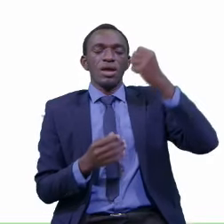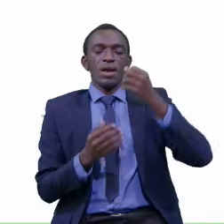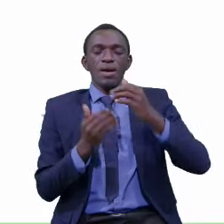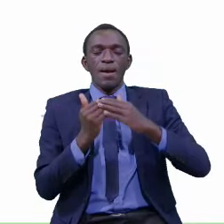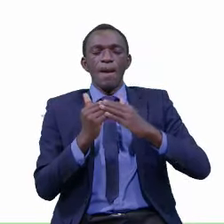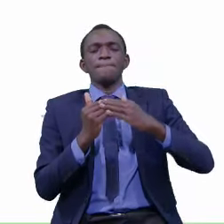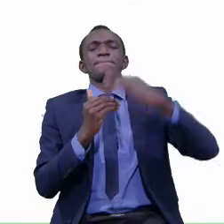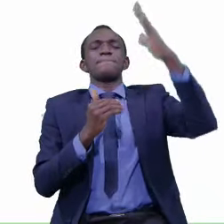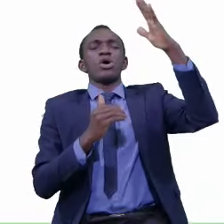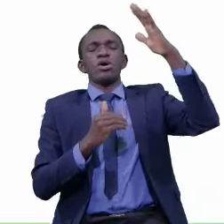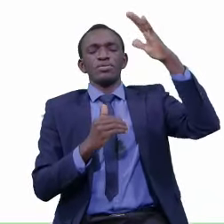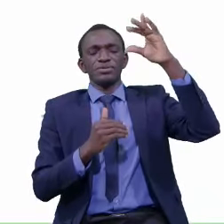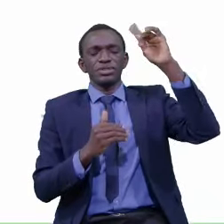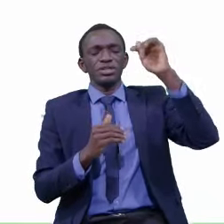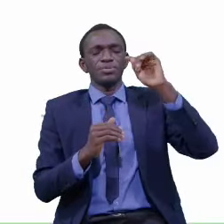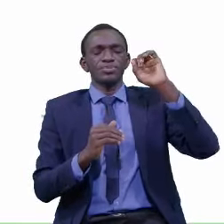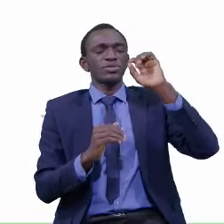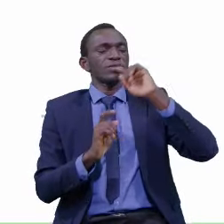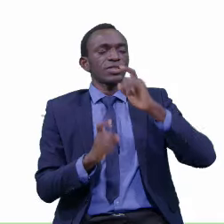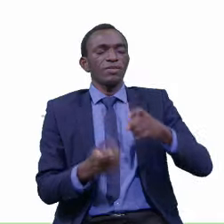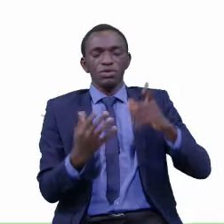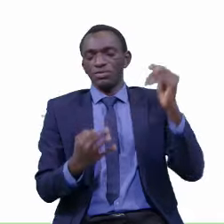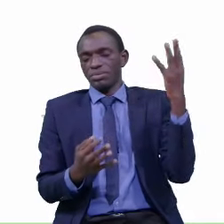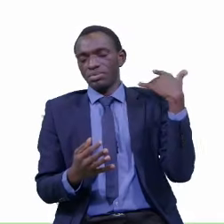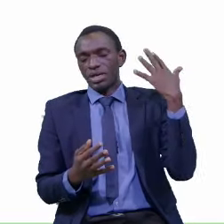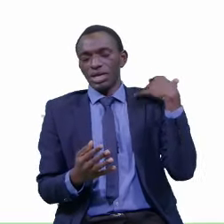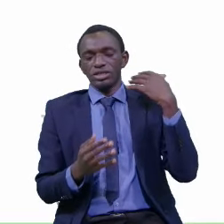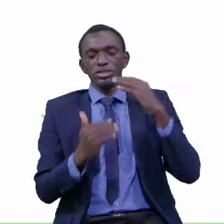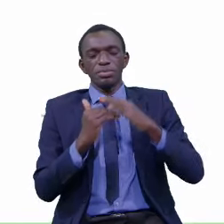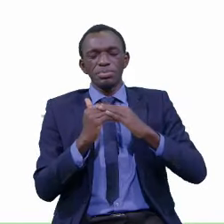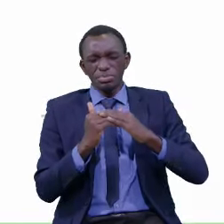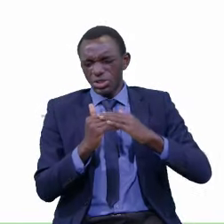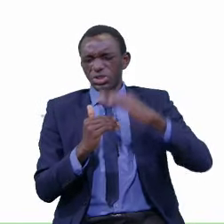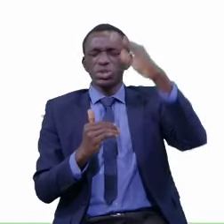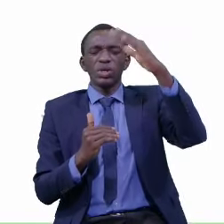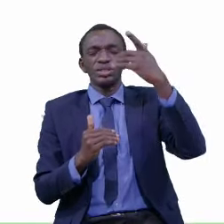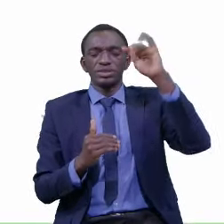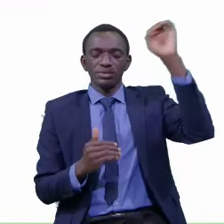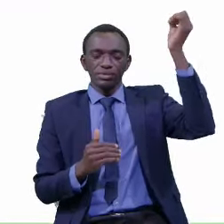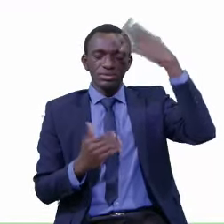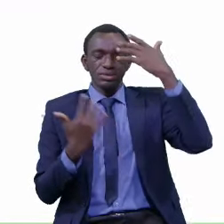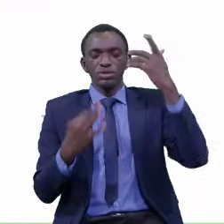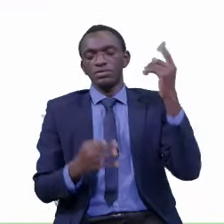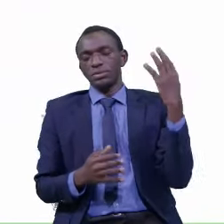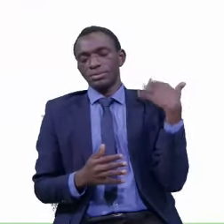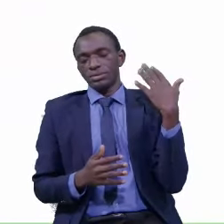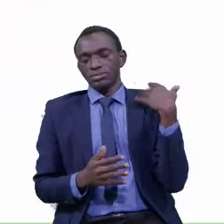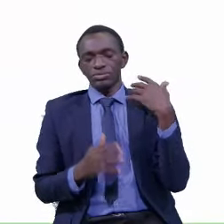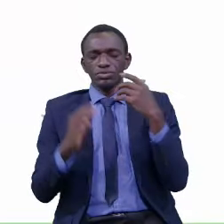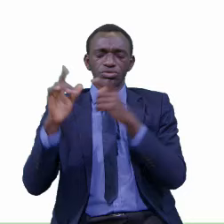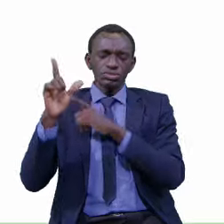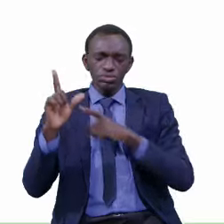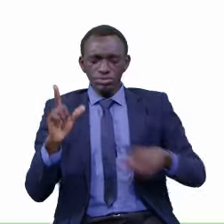the past. Beyond the grace of the past. Lord,